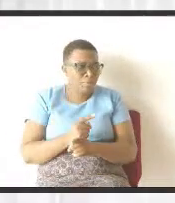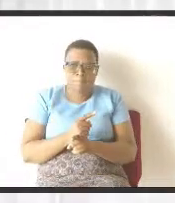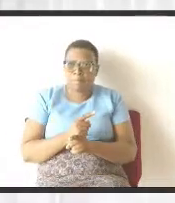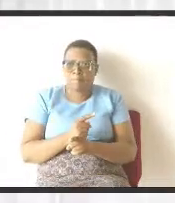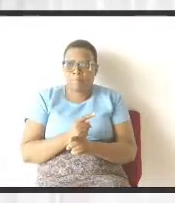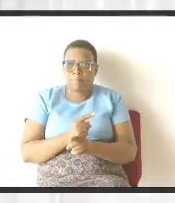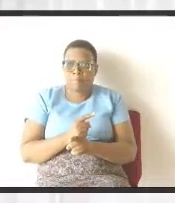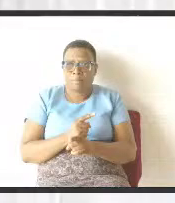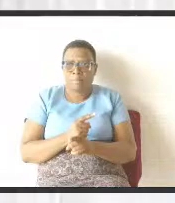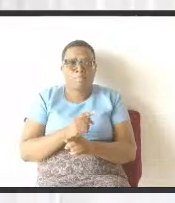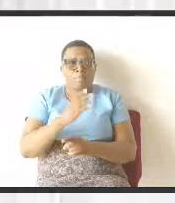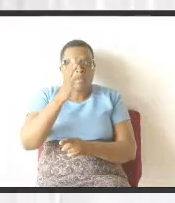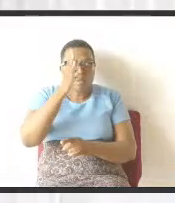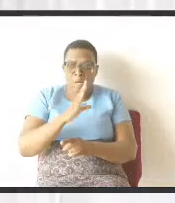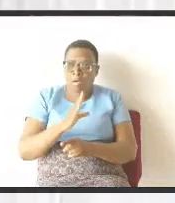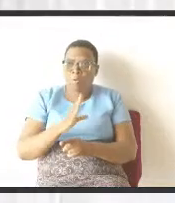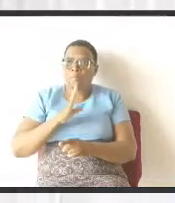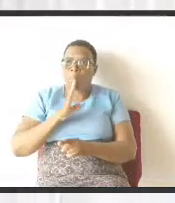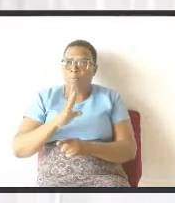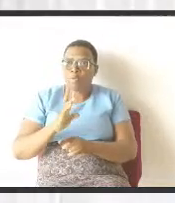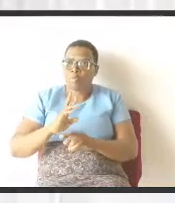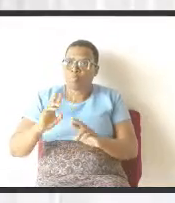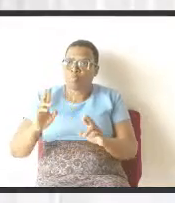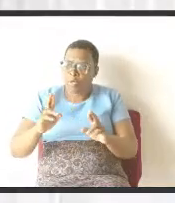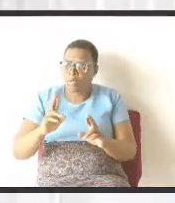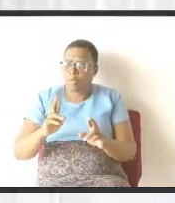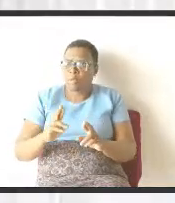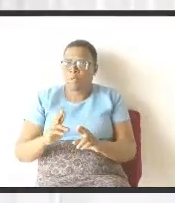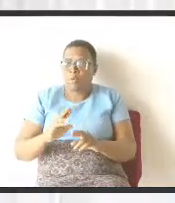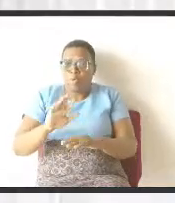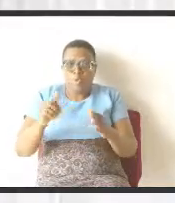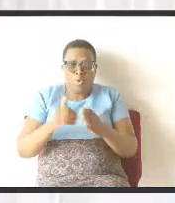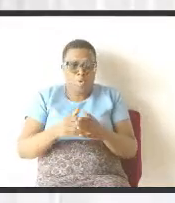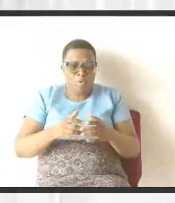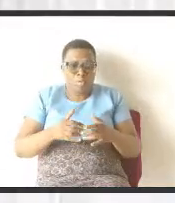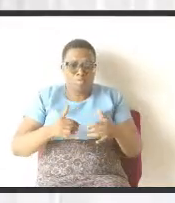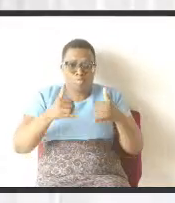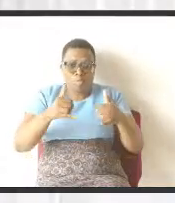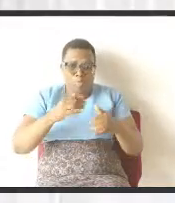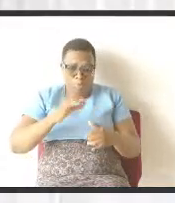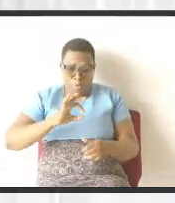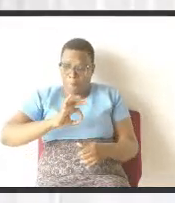But God will be ready with all those trophies